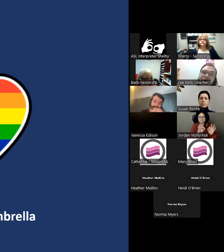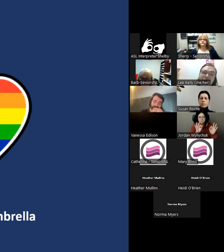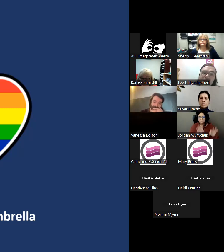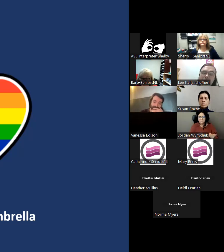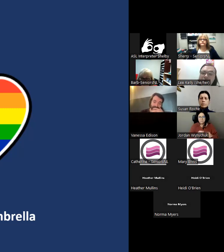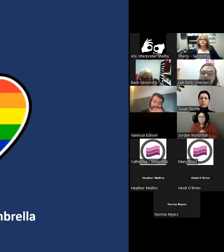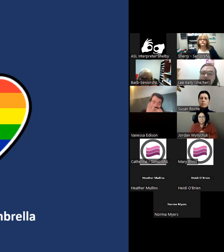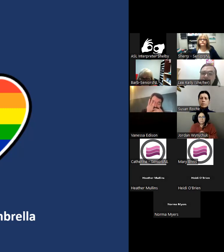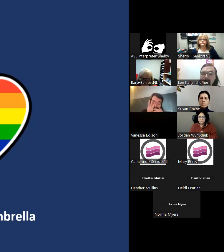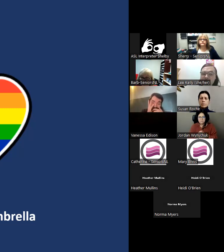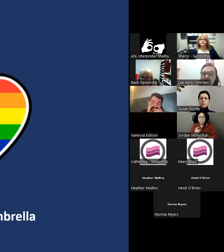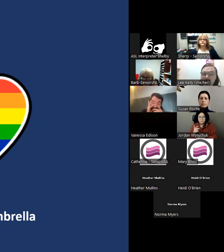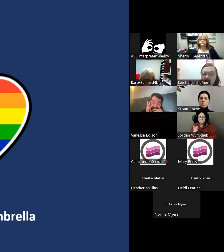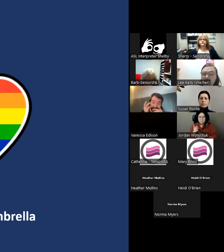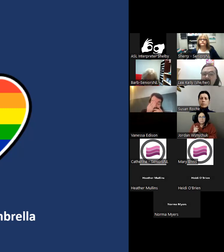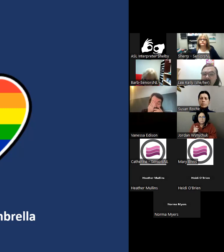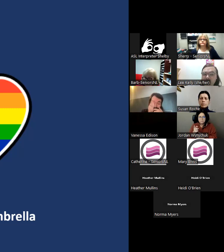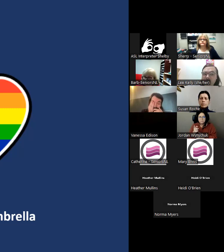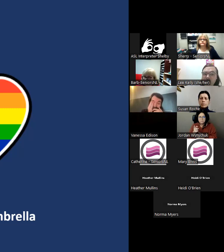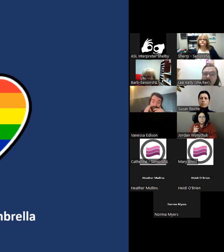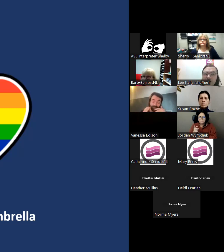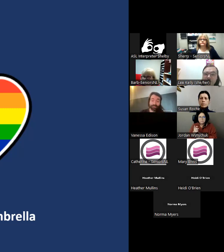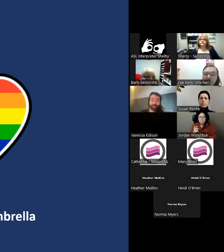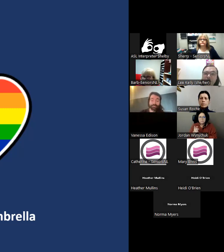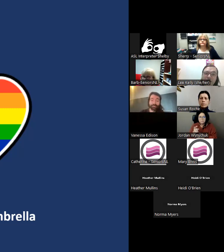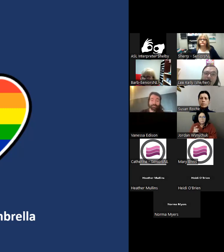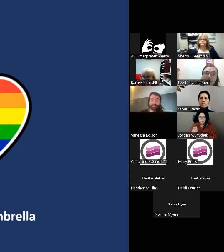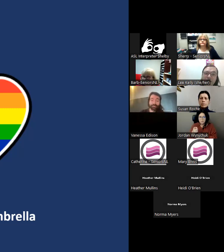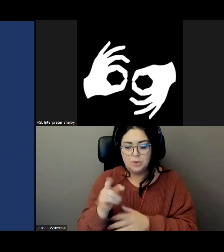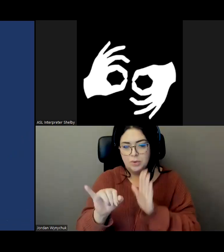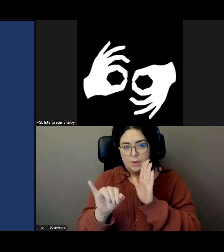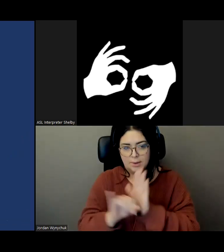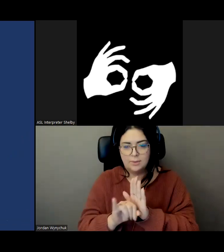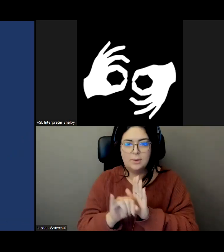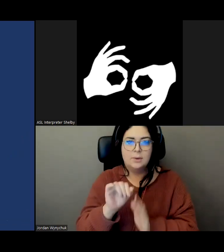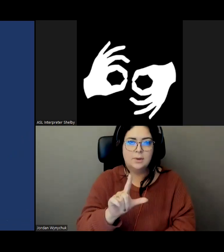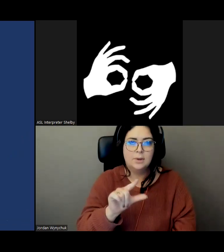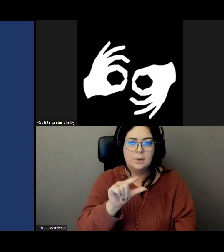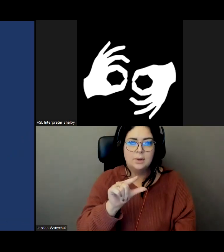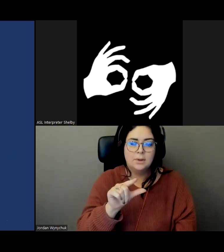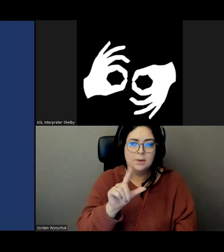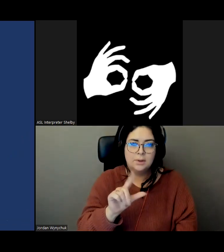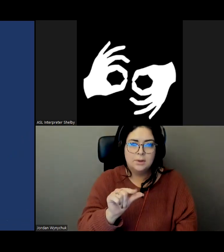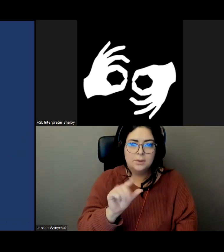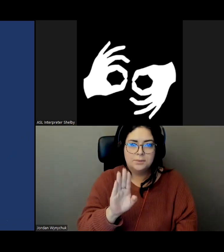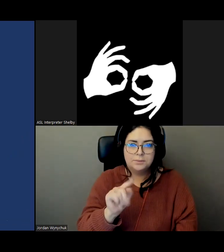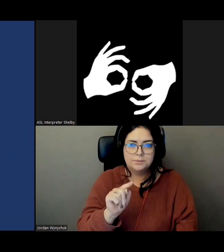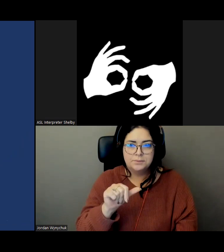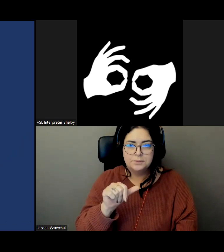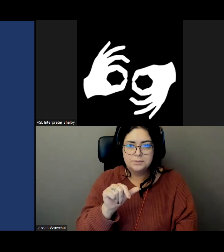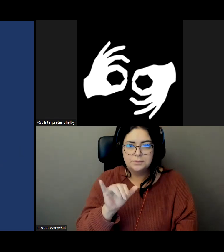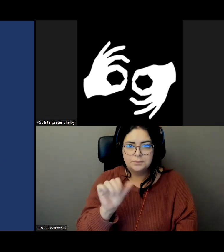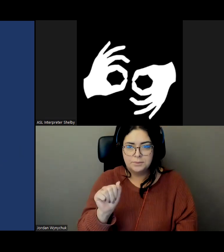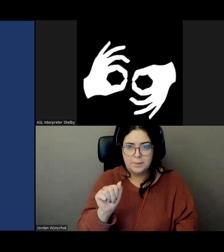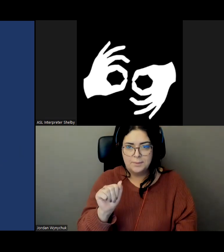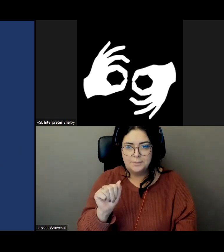is, do you identify with the 2S LGBTQIA plus community, yes or no? That there used to be only the two options. And then I said I should